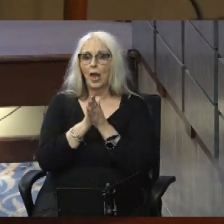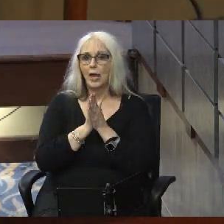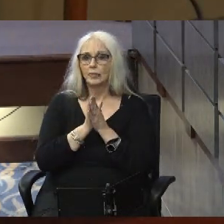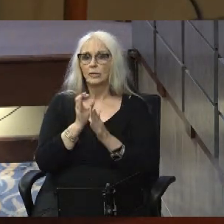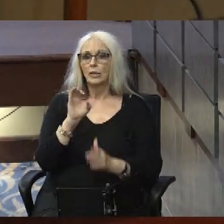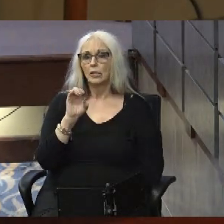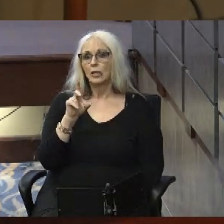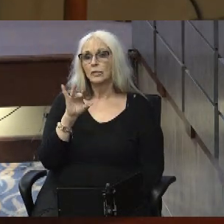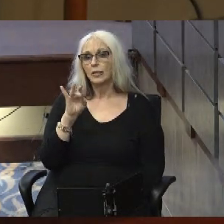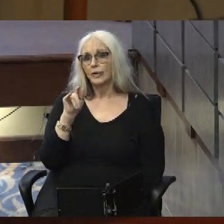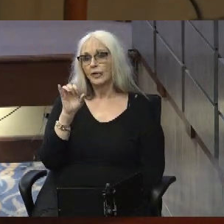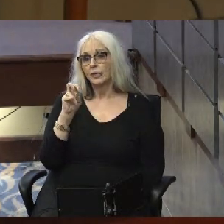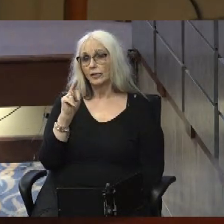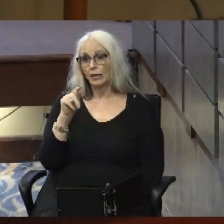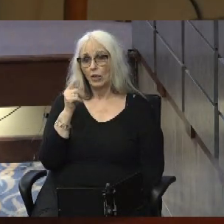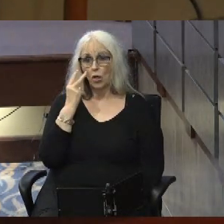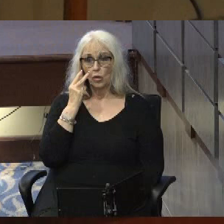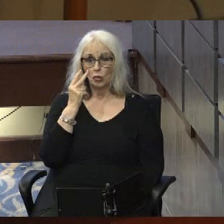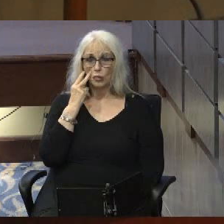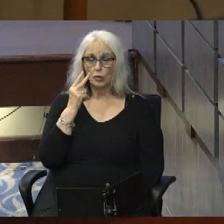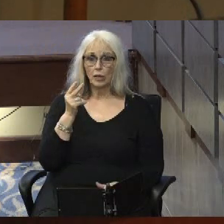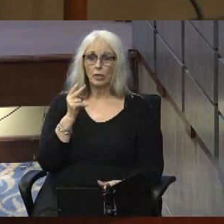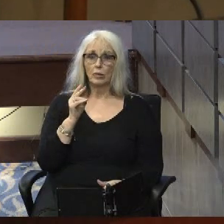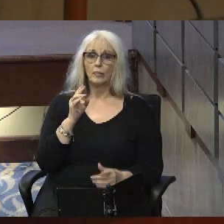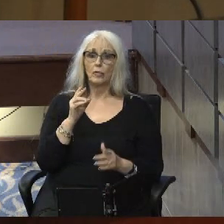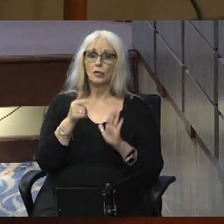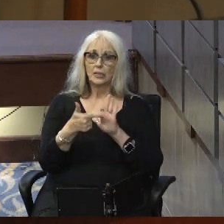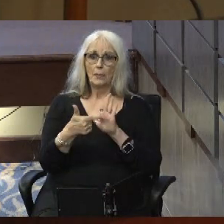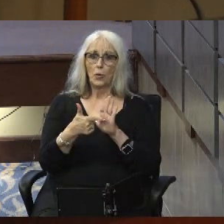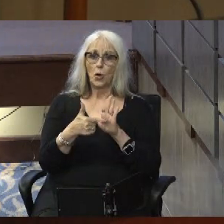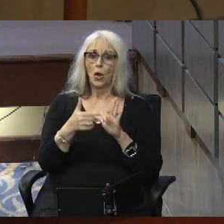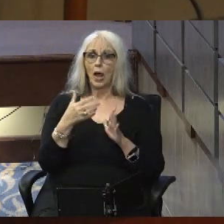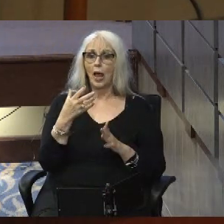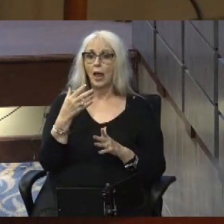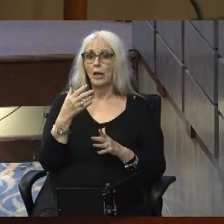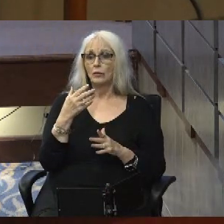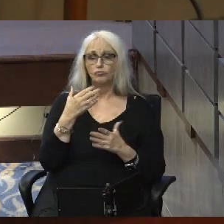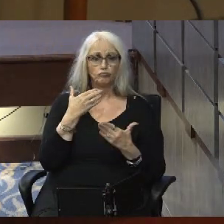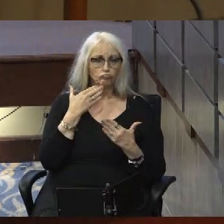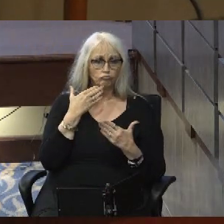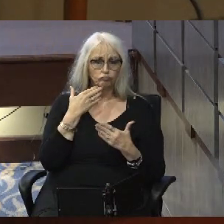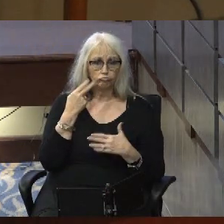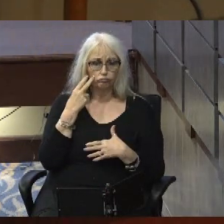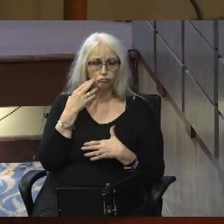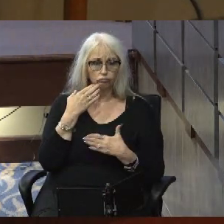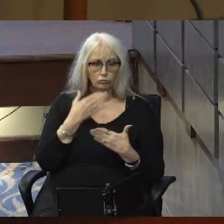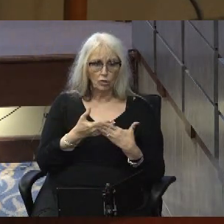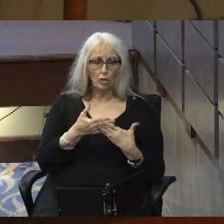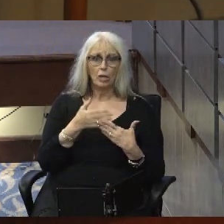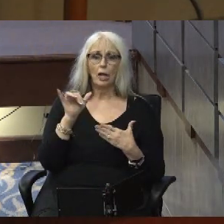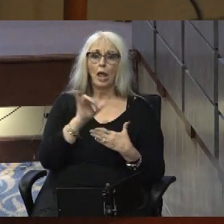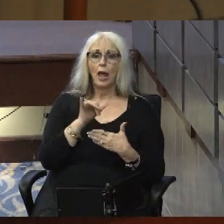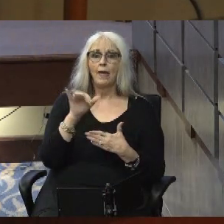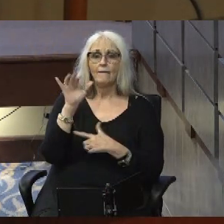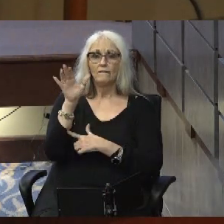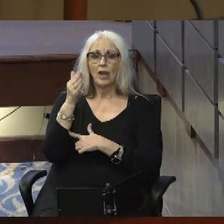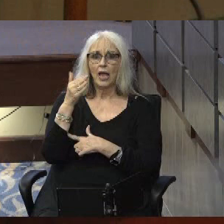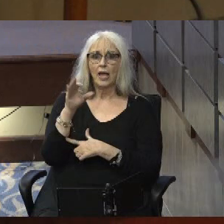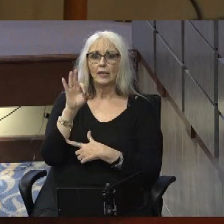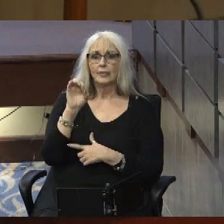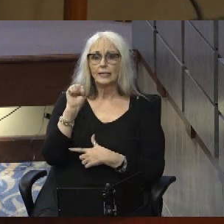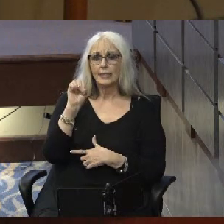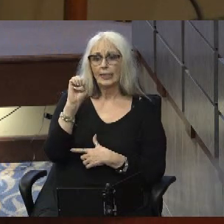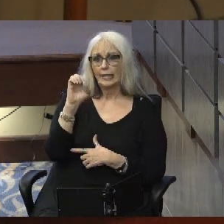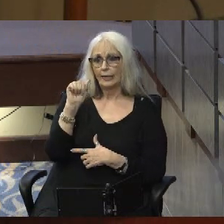here if you would also look at kind of our more traditional symbolism, as well as branding such as flag, seal, and coat